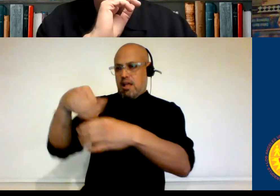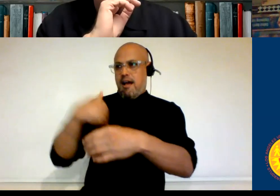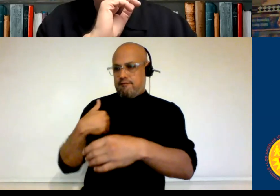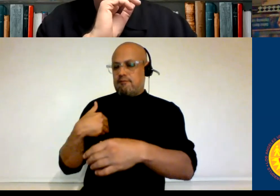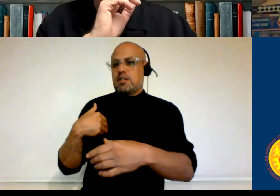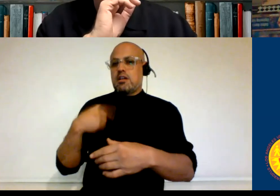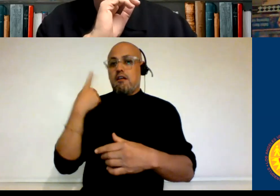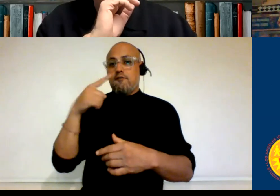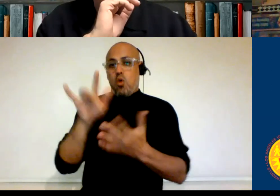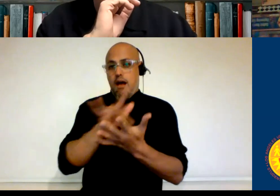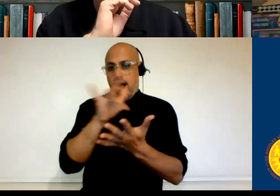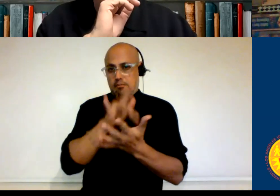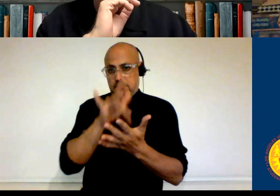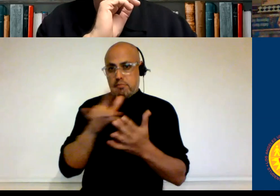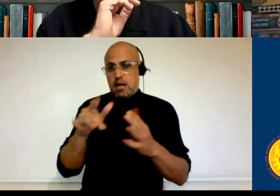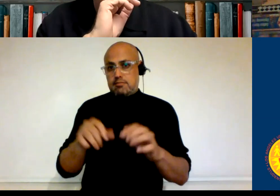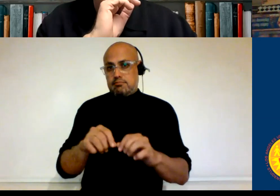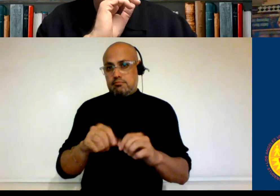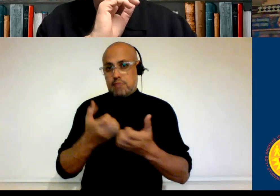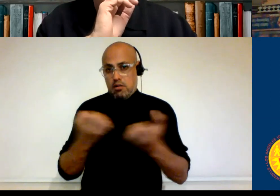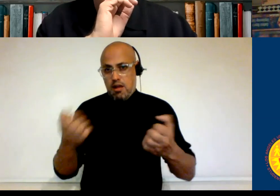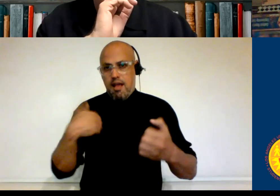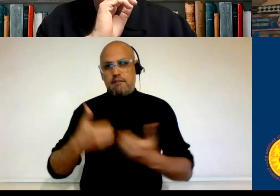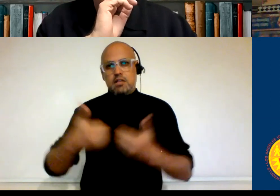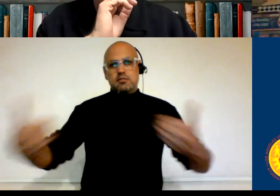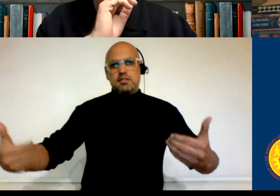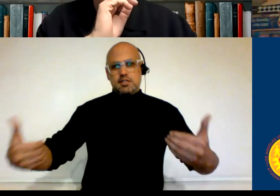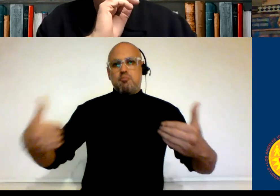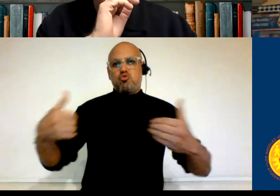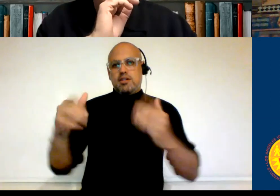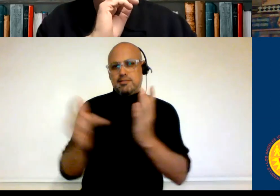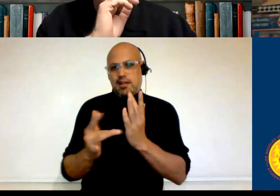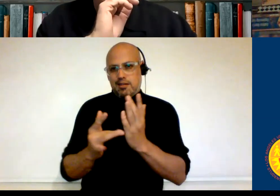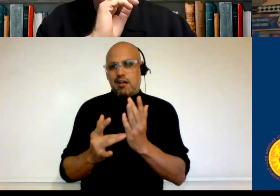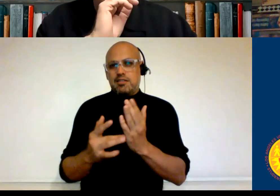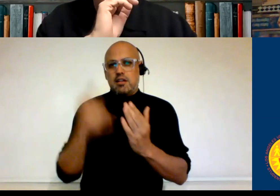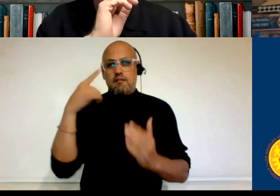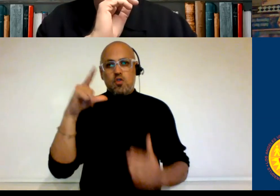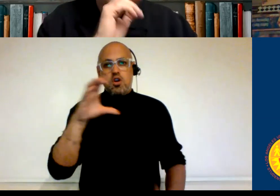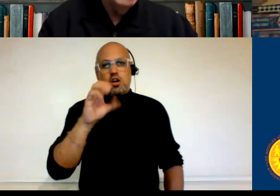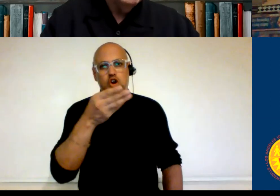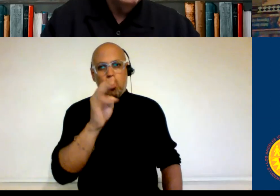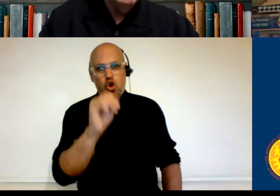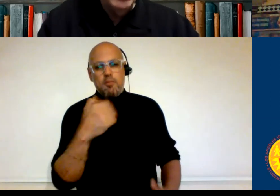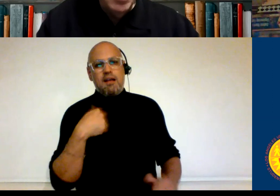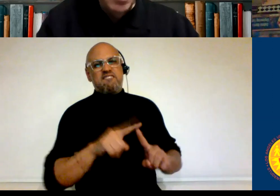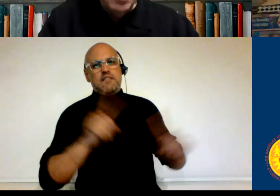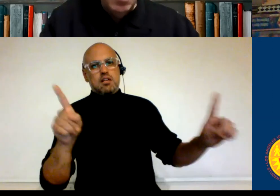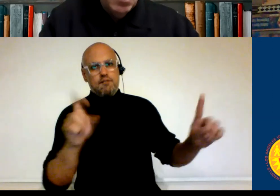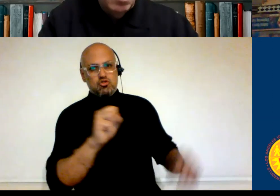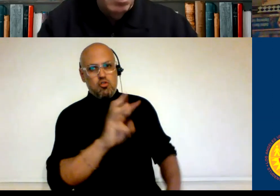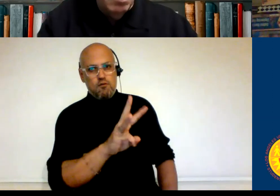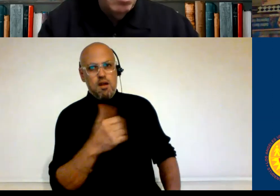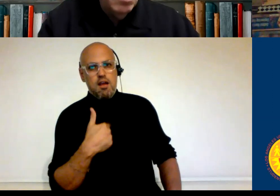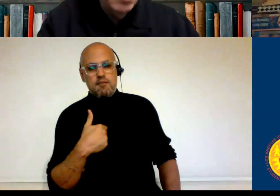For the iPad devices, we use a separate technology. For the Chromebooks, we use a different solution. And